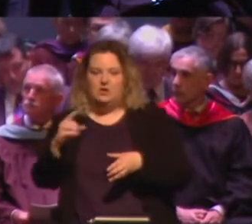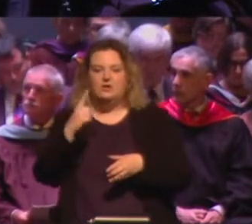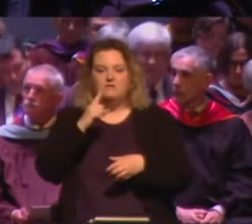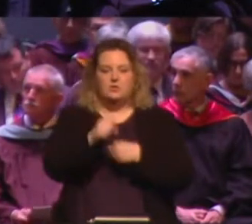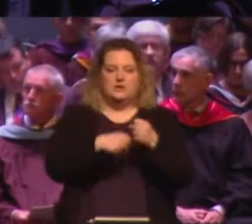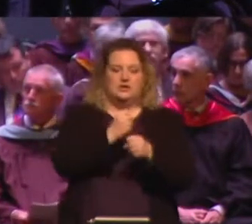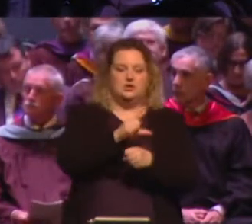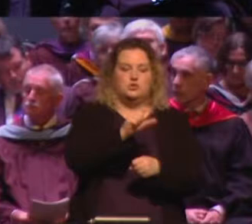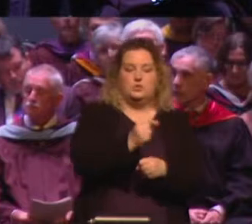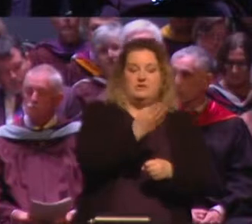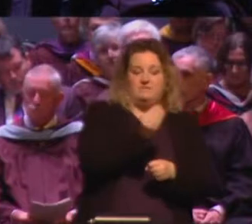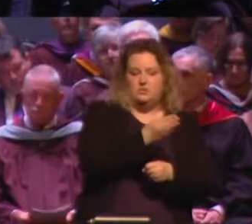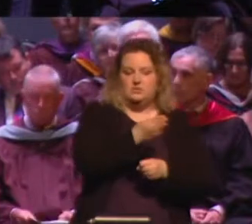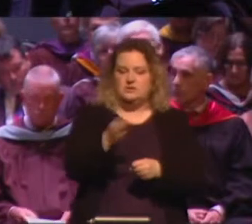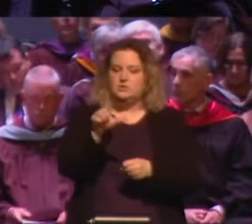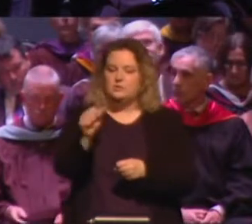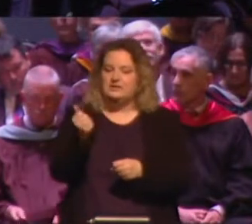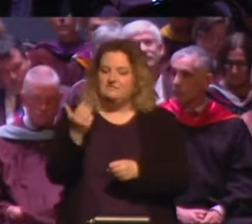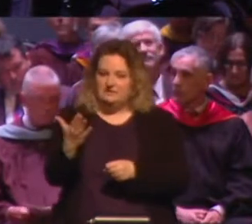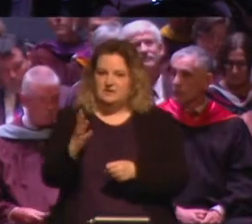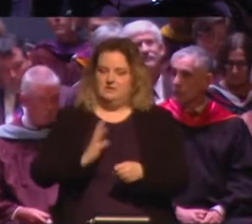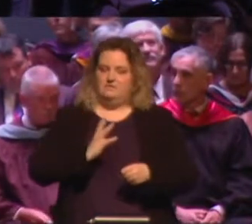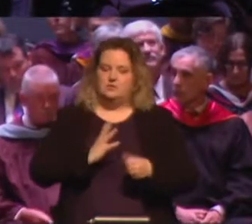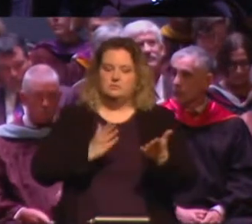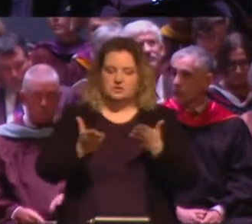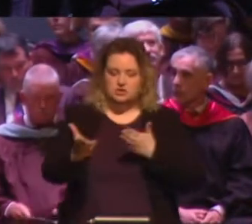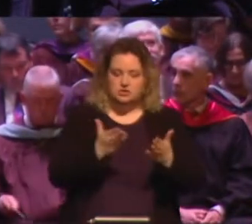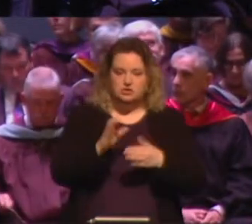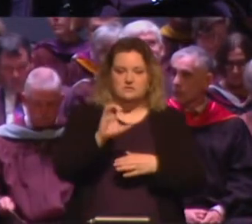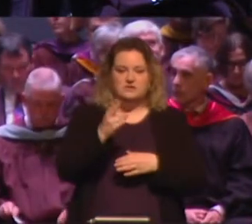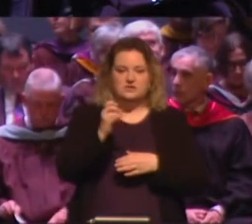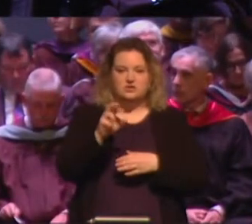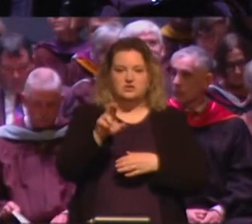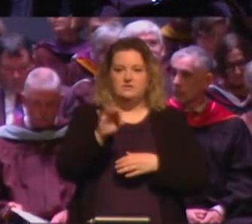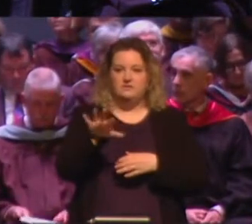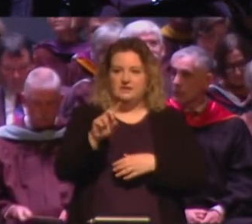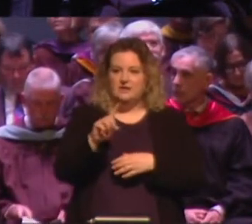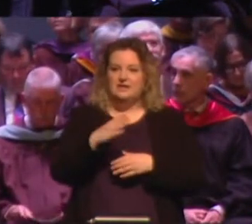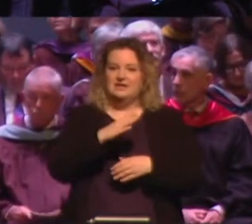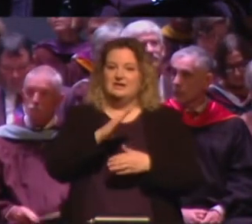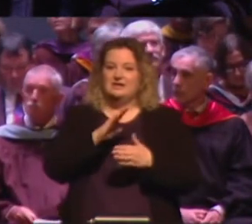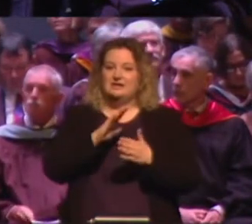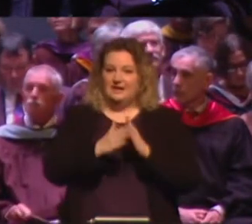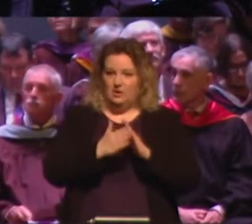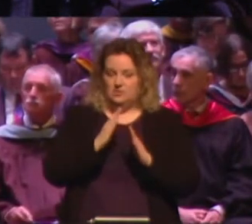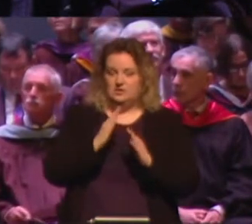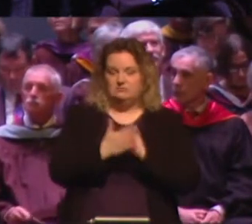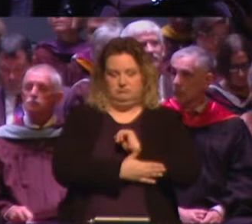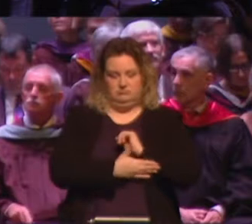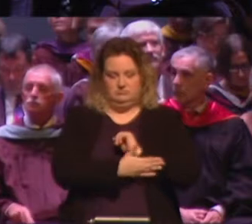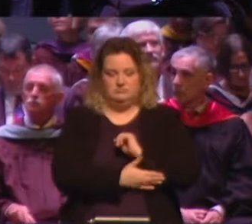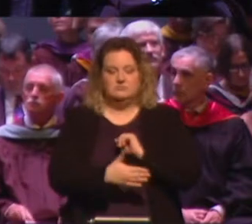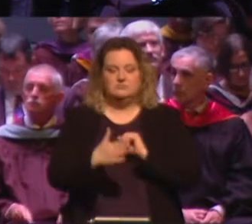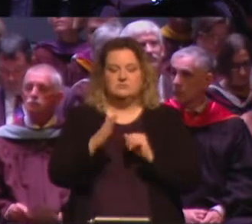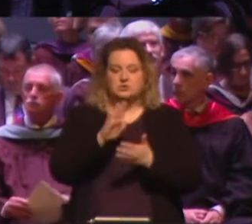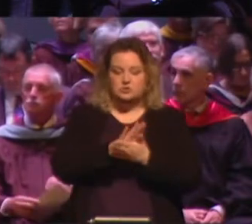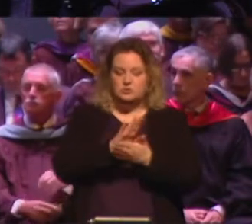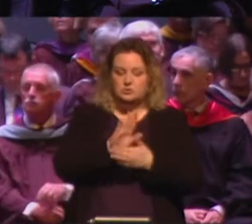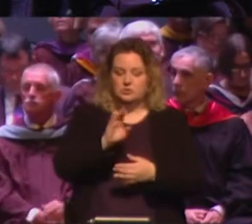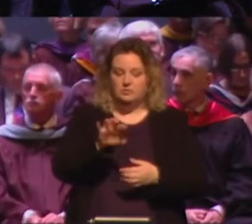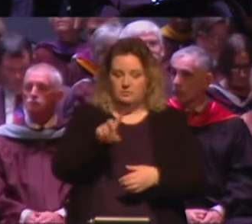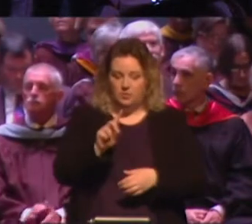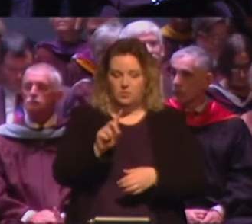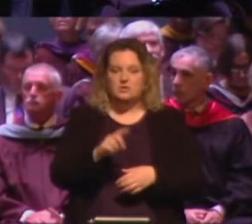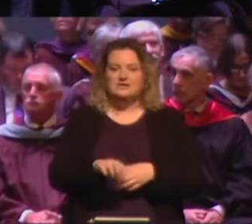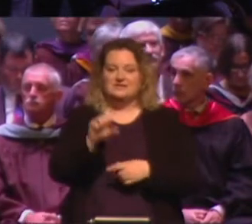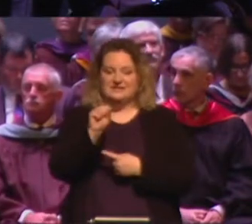2014 to 2015. He formerly served as a member of the Chesterfield County School Board, the Winthrop University Board of Trustees,